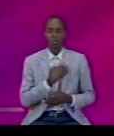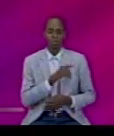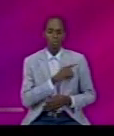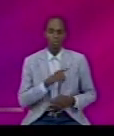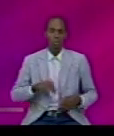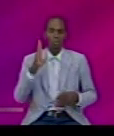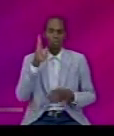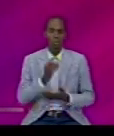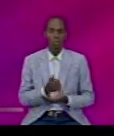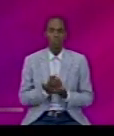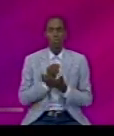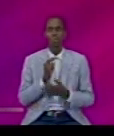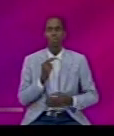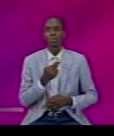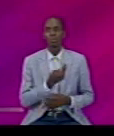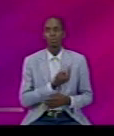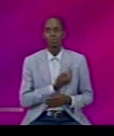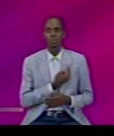help us.